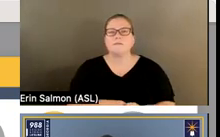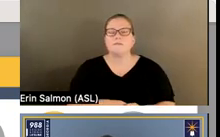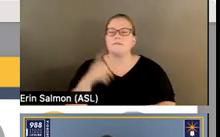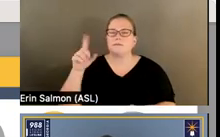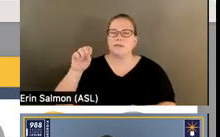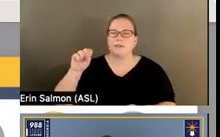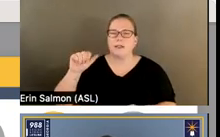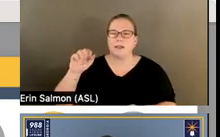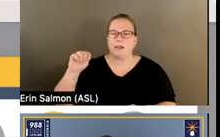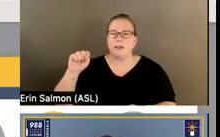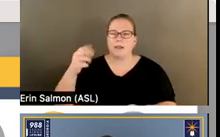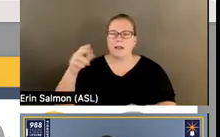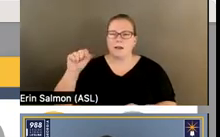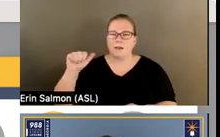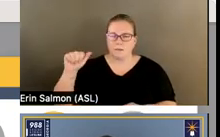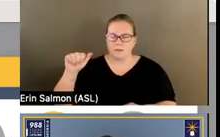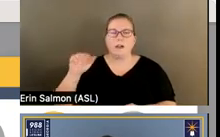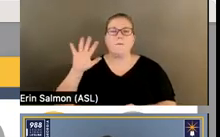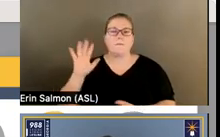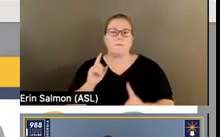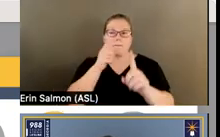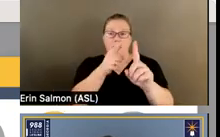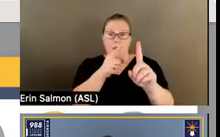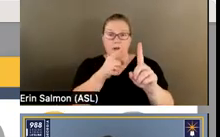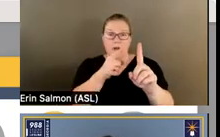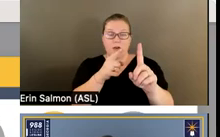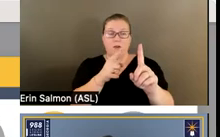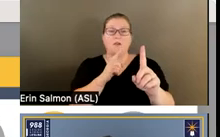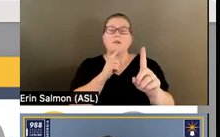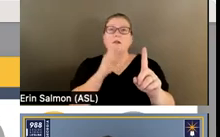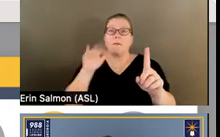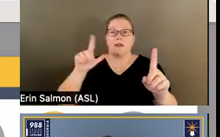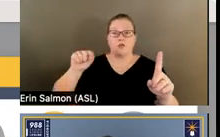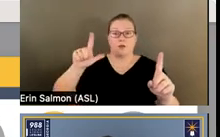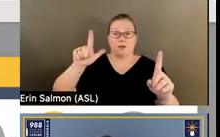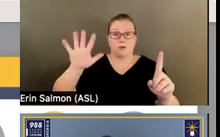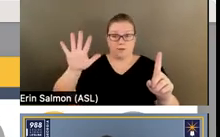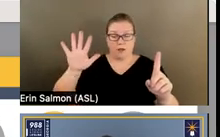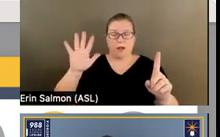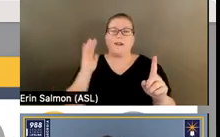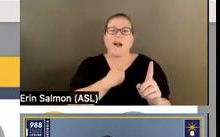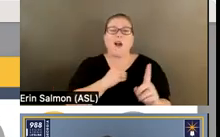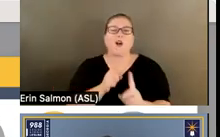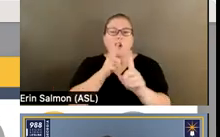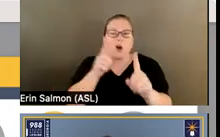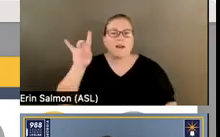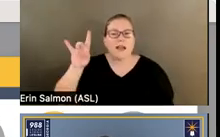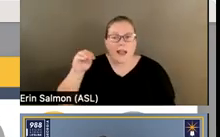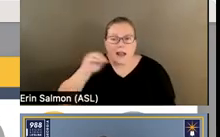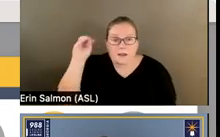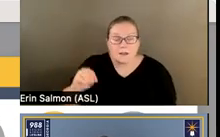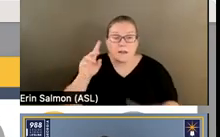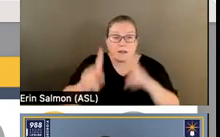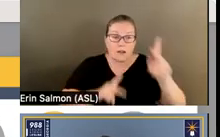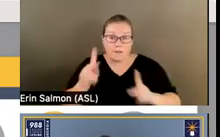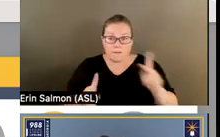federal government have a horizon, a goal for us to achieve by 2025, that 80% or more of individuals